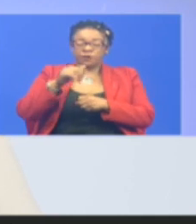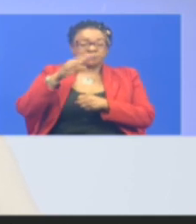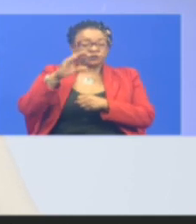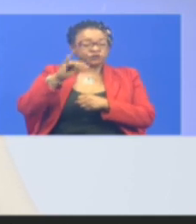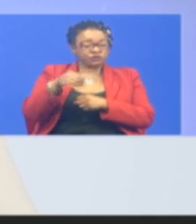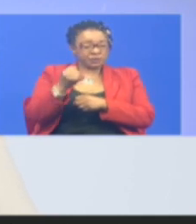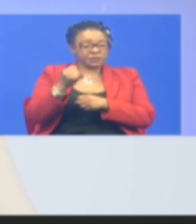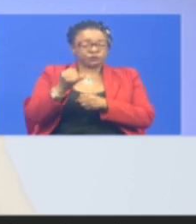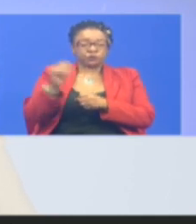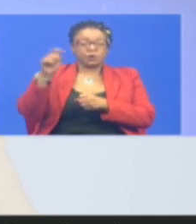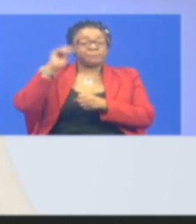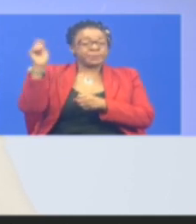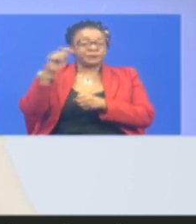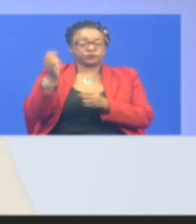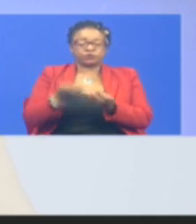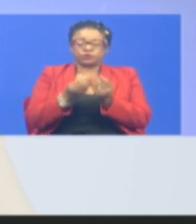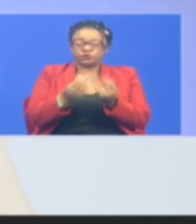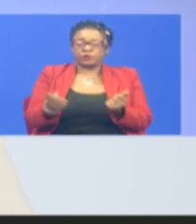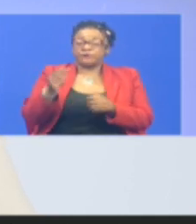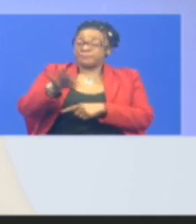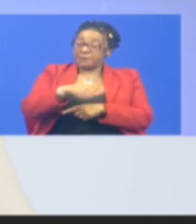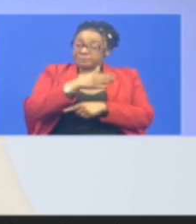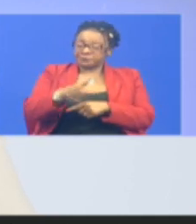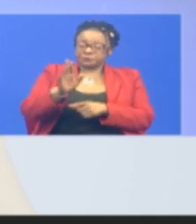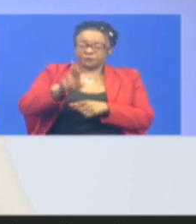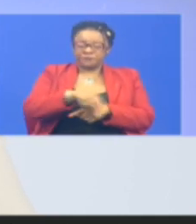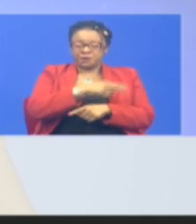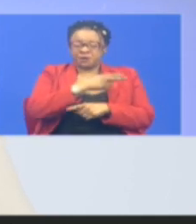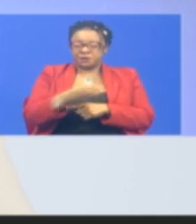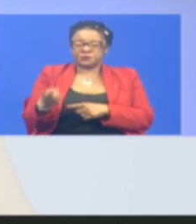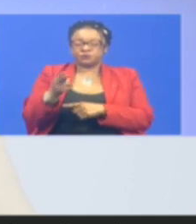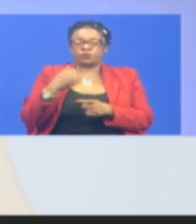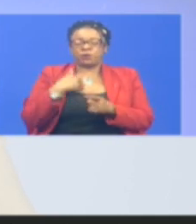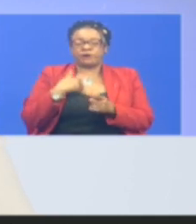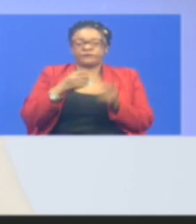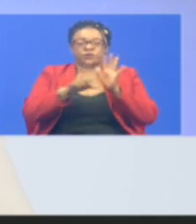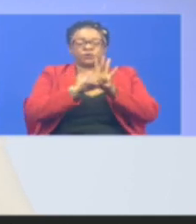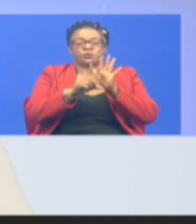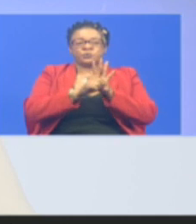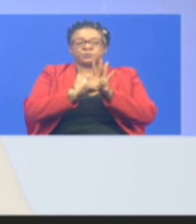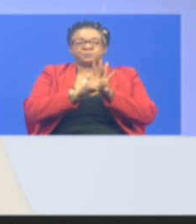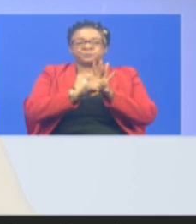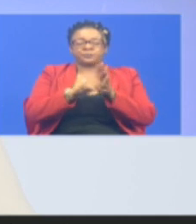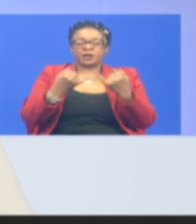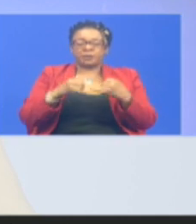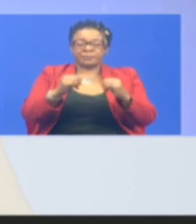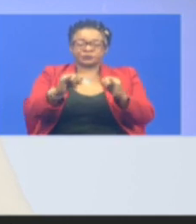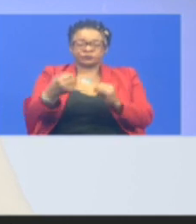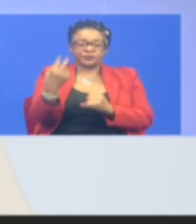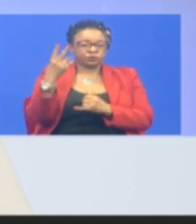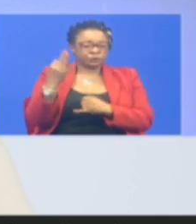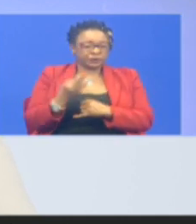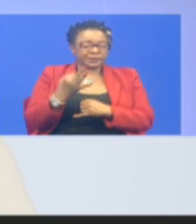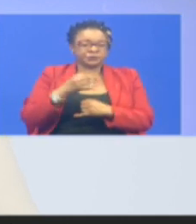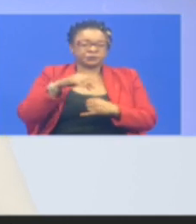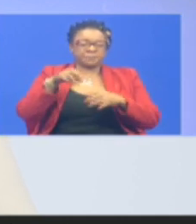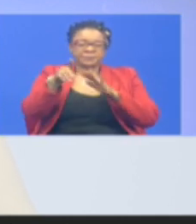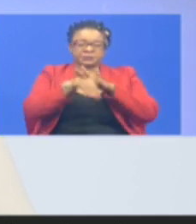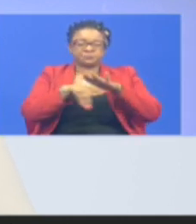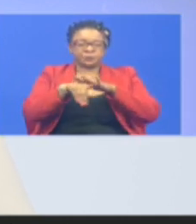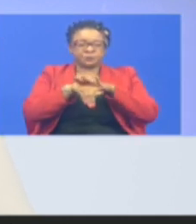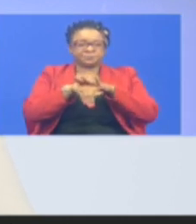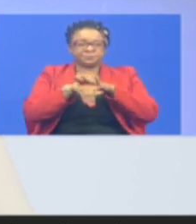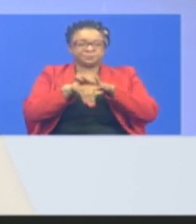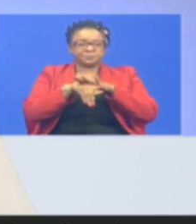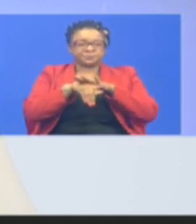to dissolve Parliament for failing to enact laws that enable the implementation of the two-thirds principle. Some